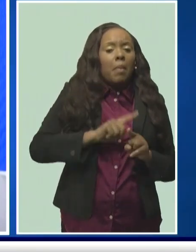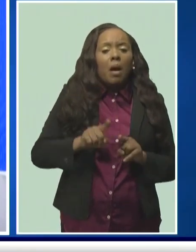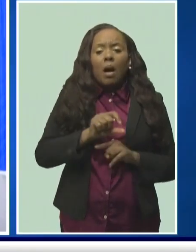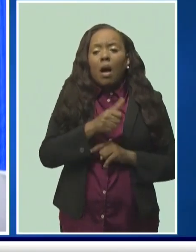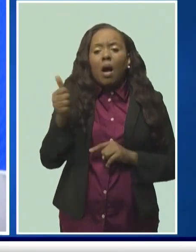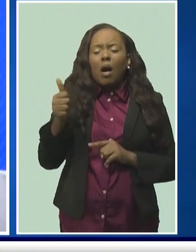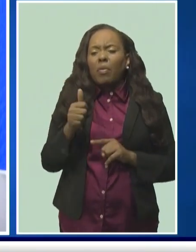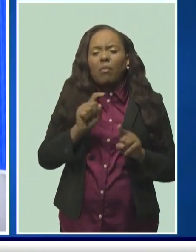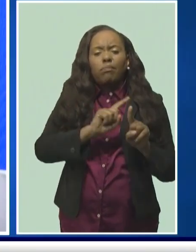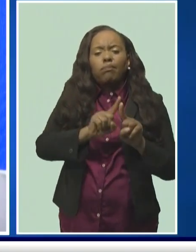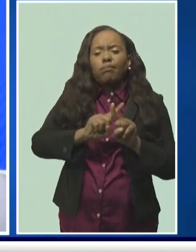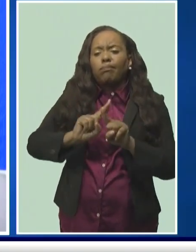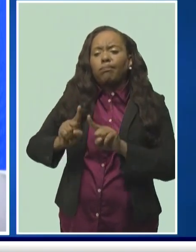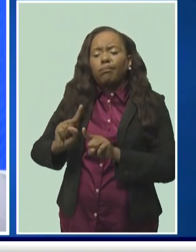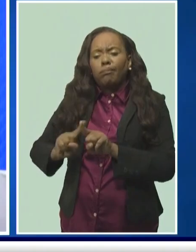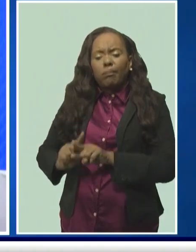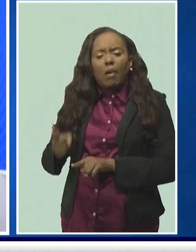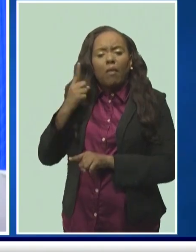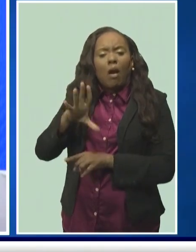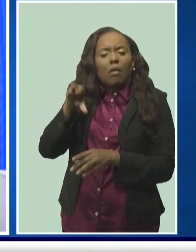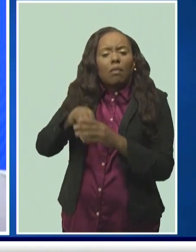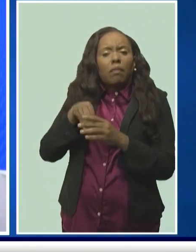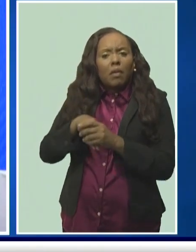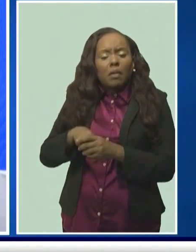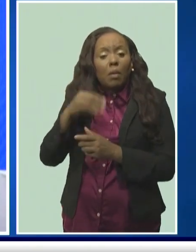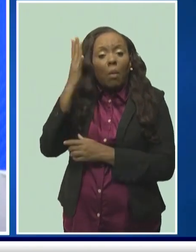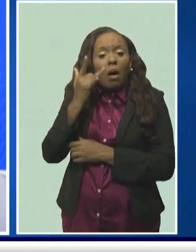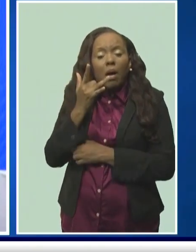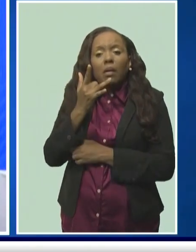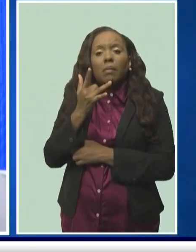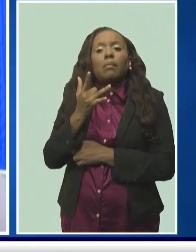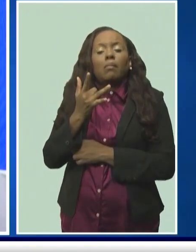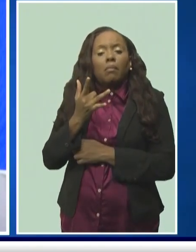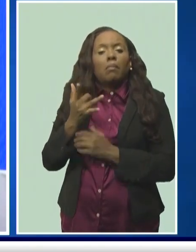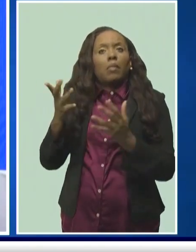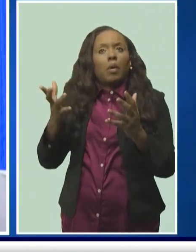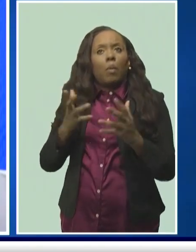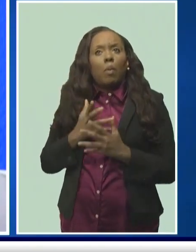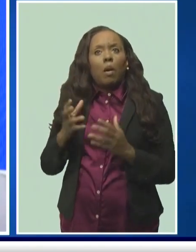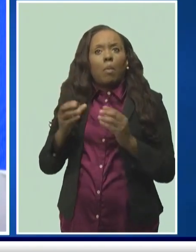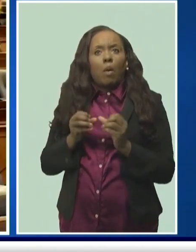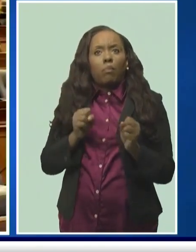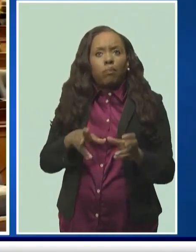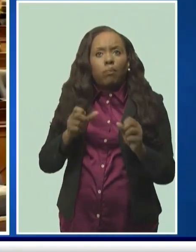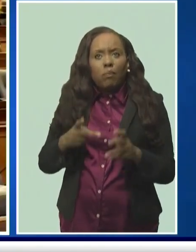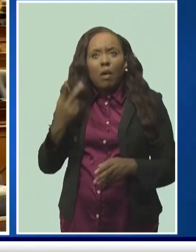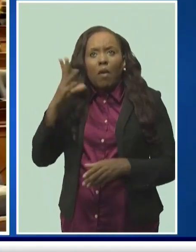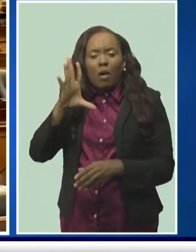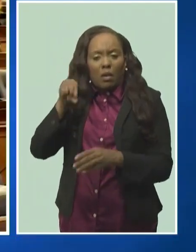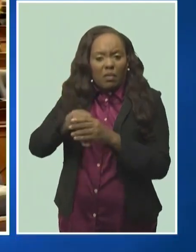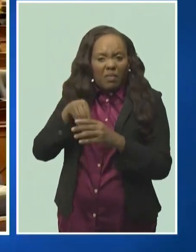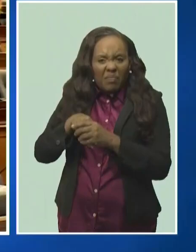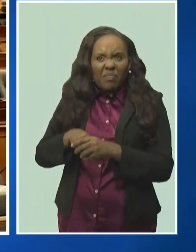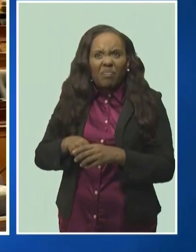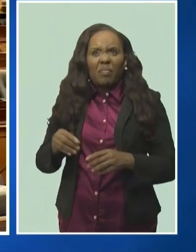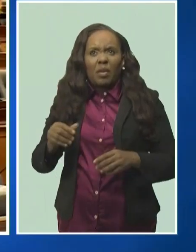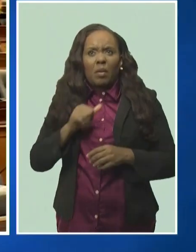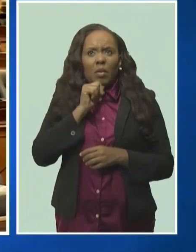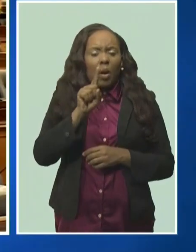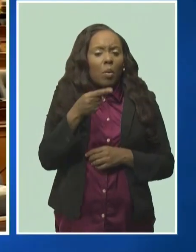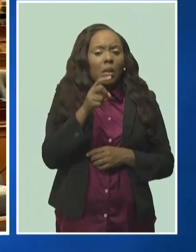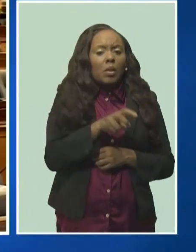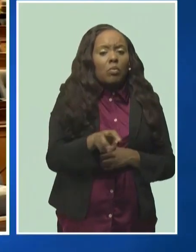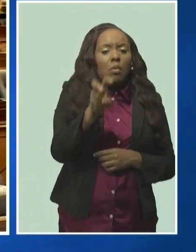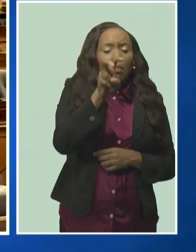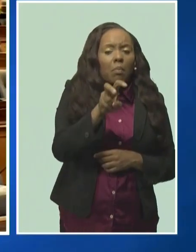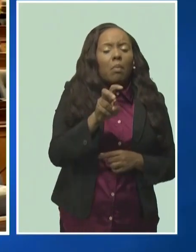still make sure that we invest, keep our tourism product up. But we are looking at a number of other sectors out there in